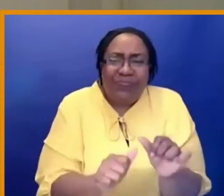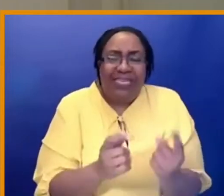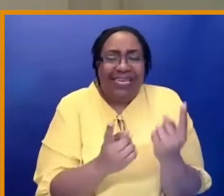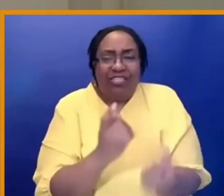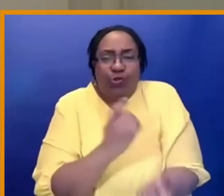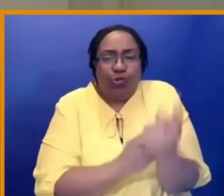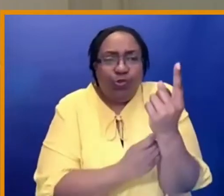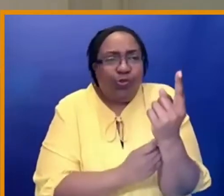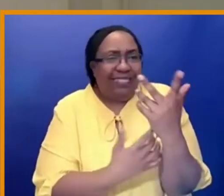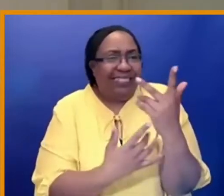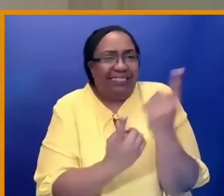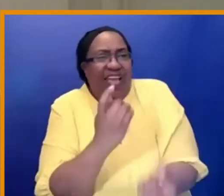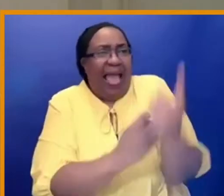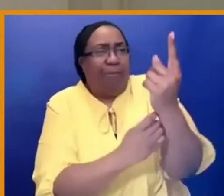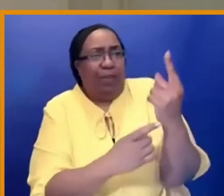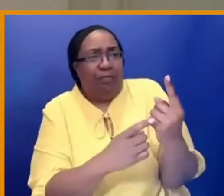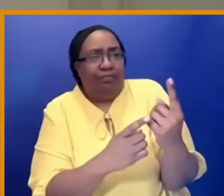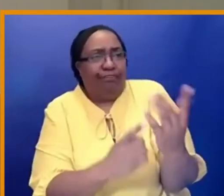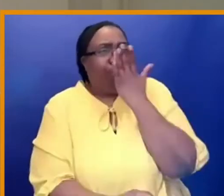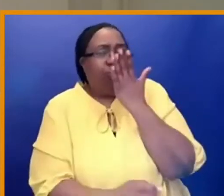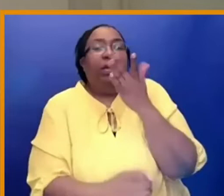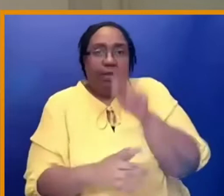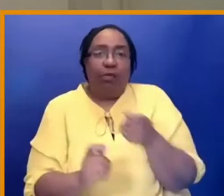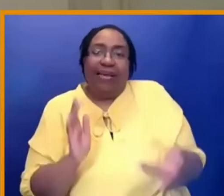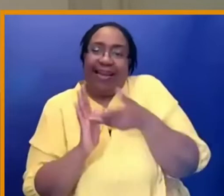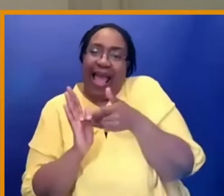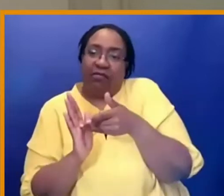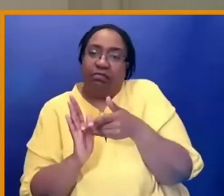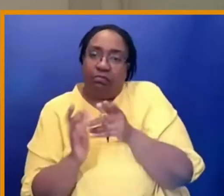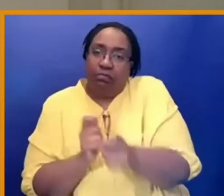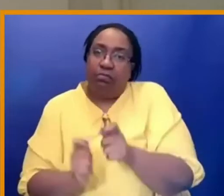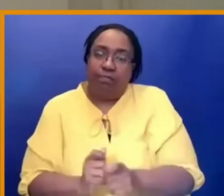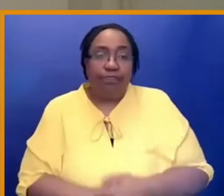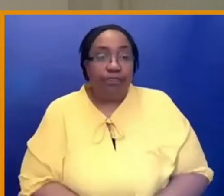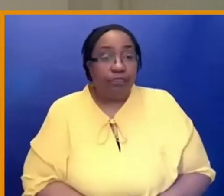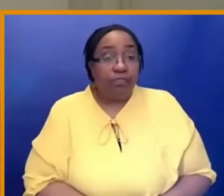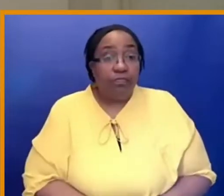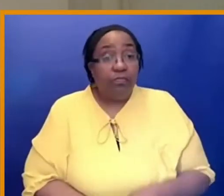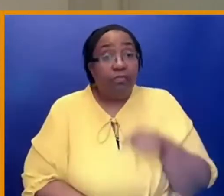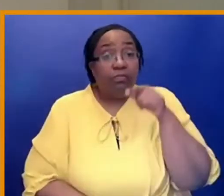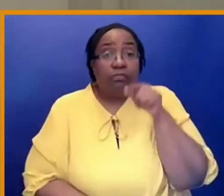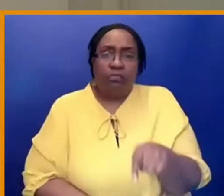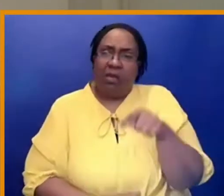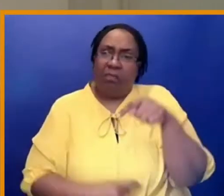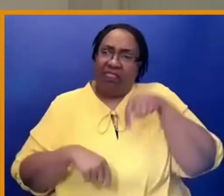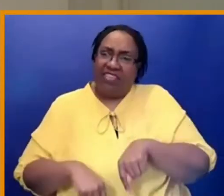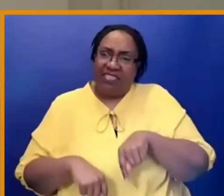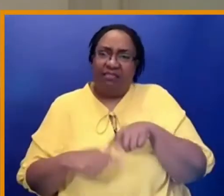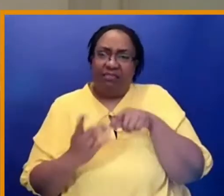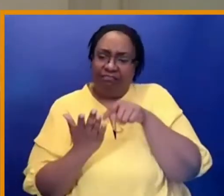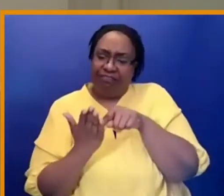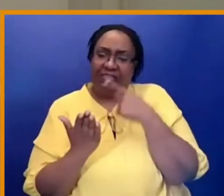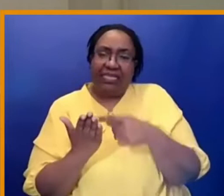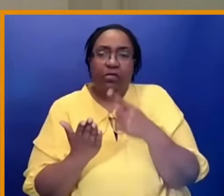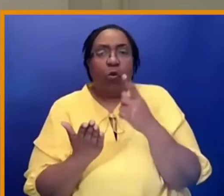last moment. Our proposal in this standing order amendment does 2 things. First, it simplifies the procedure